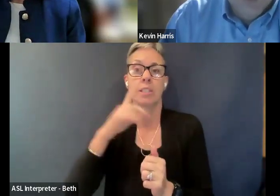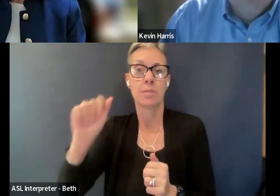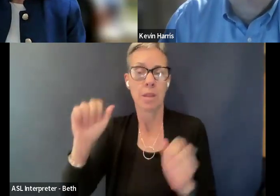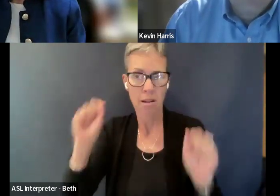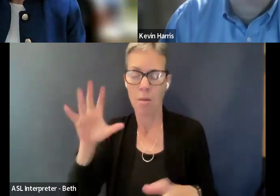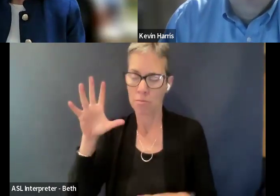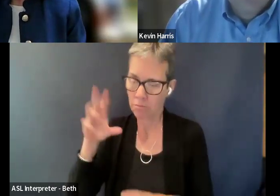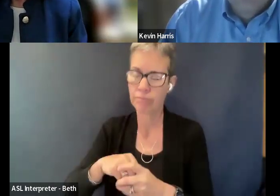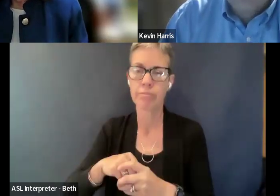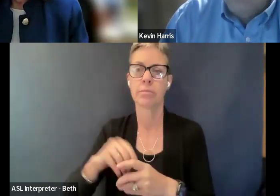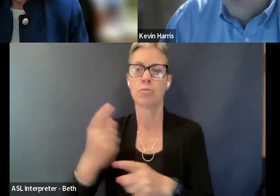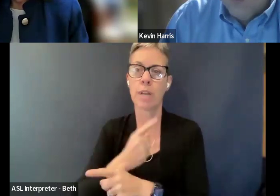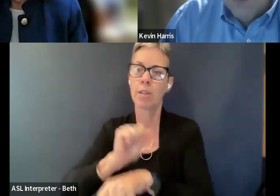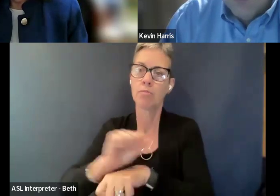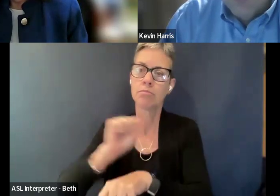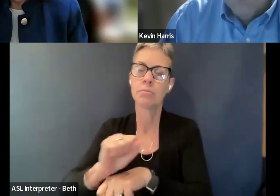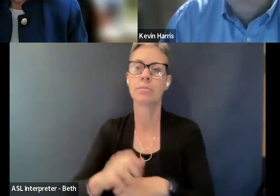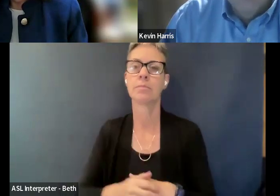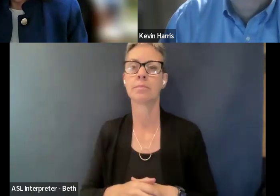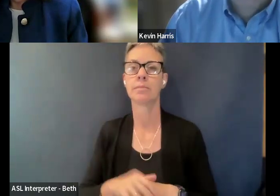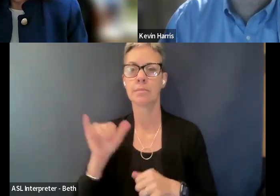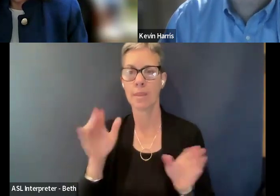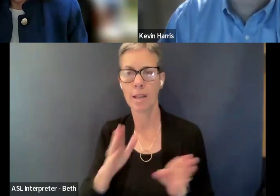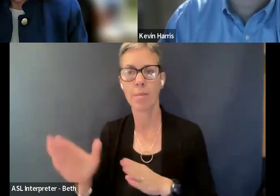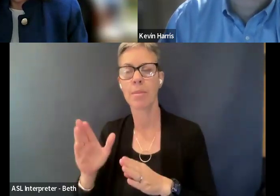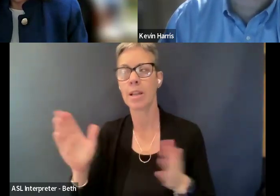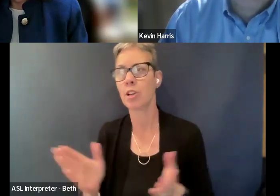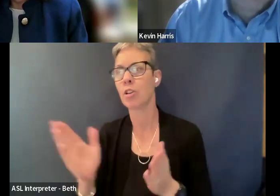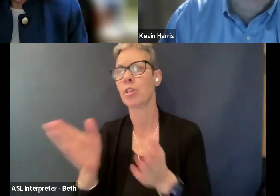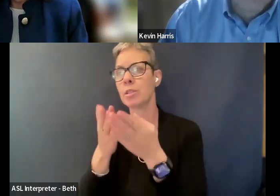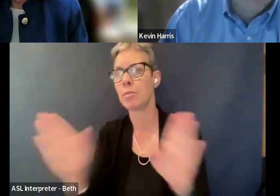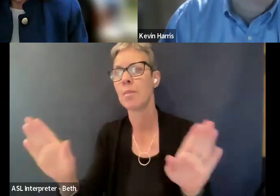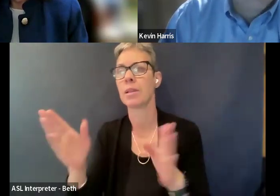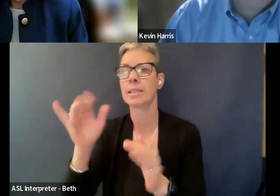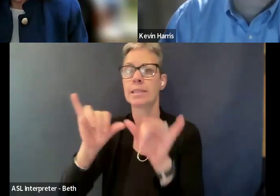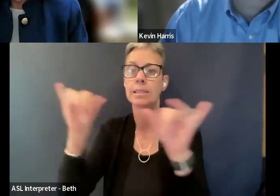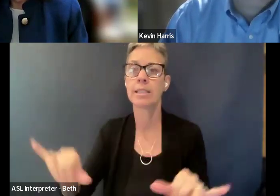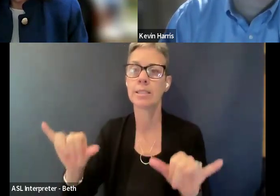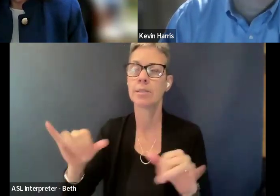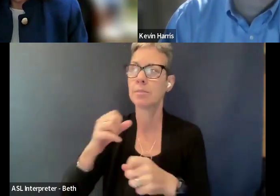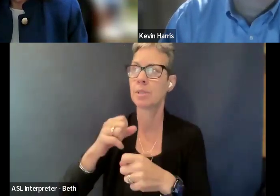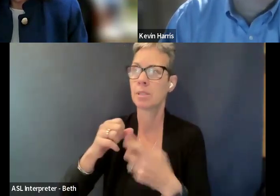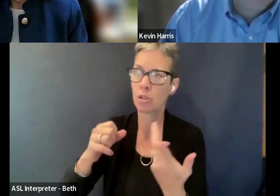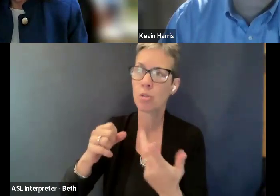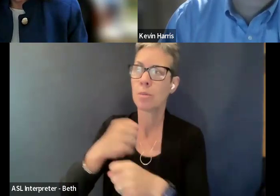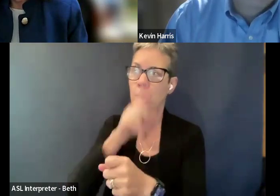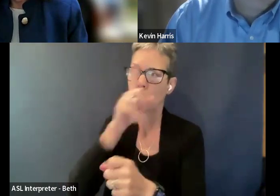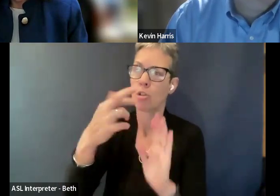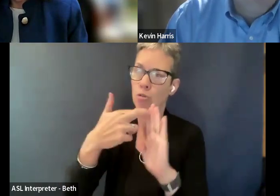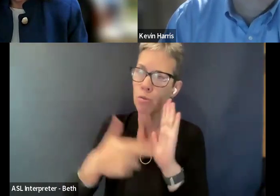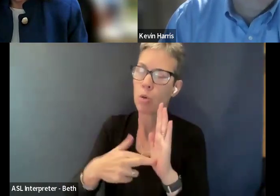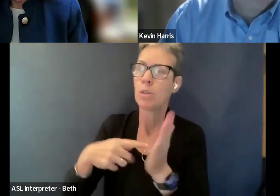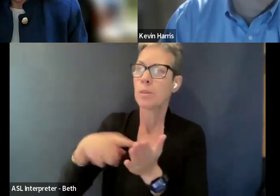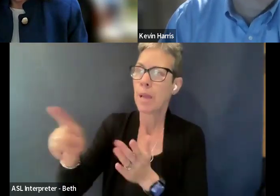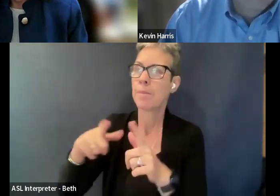part in regular jobs. This plan encourages publicly funded systems to make sure that their rules, policies, and payment methods